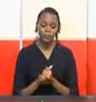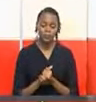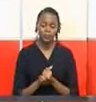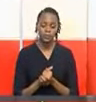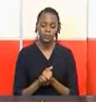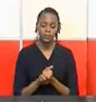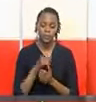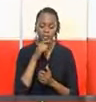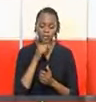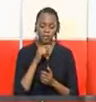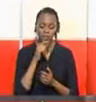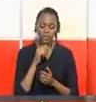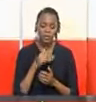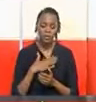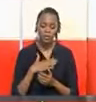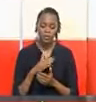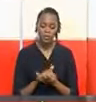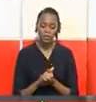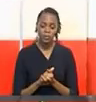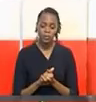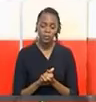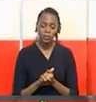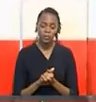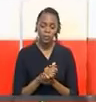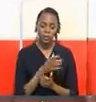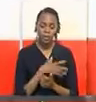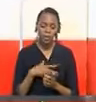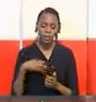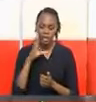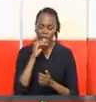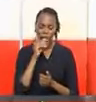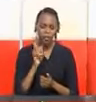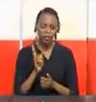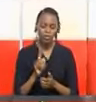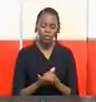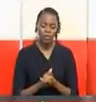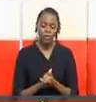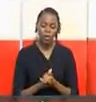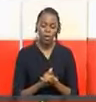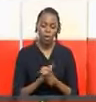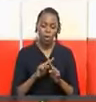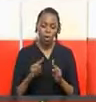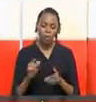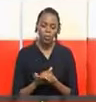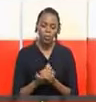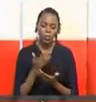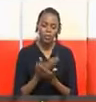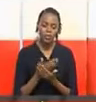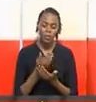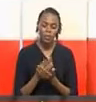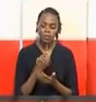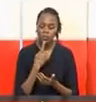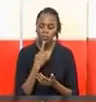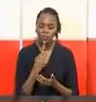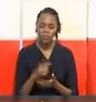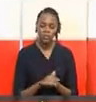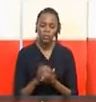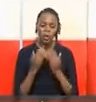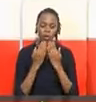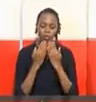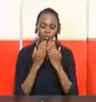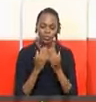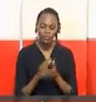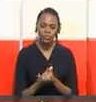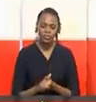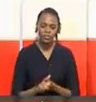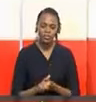Dad, Mom can't speak right now, but she asked me to tell you that she is grateful for the gift